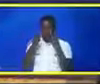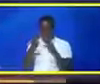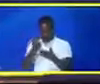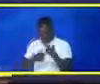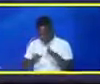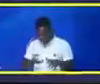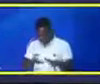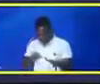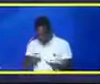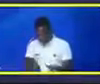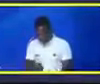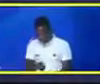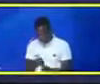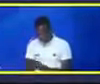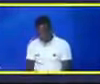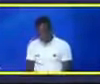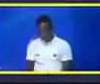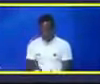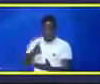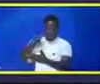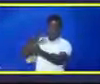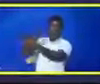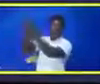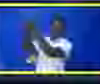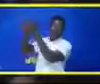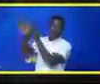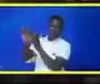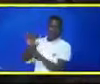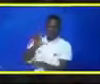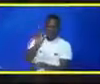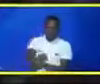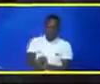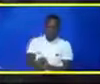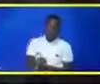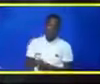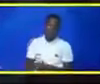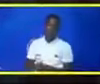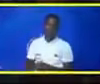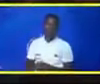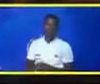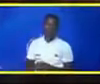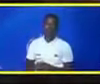generation arise that will corporately push Jesus out of Ghana.